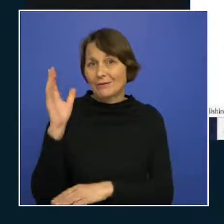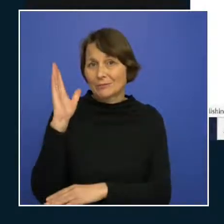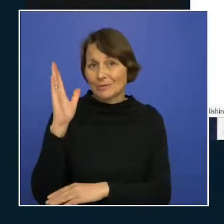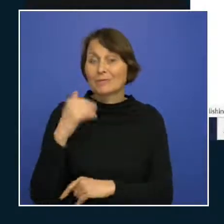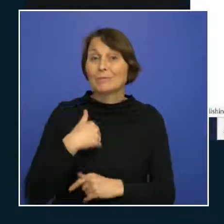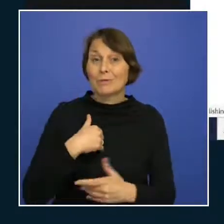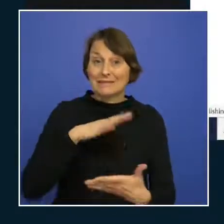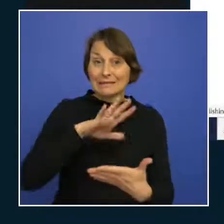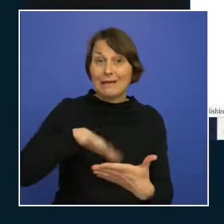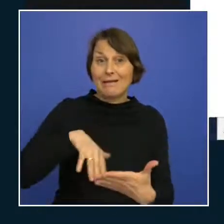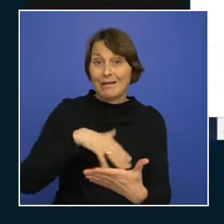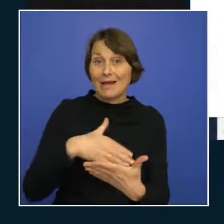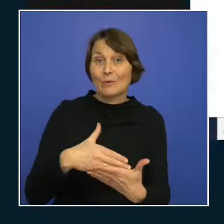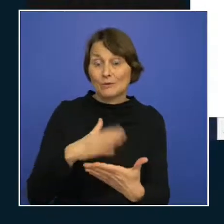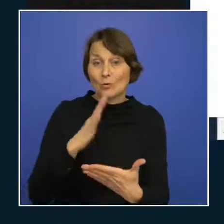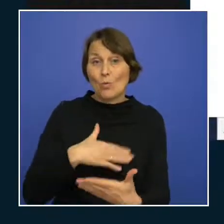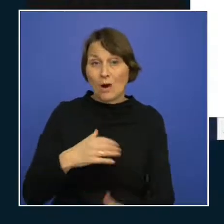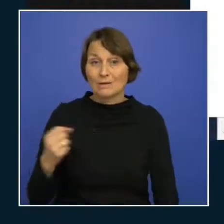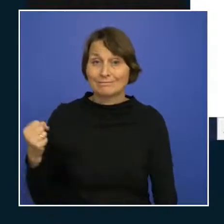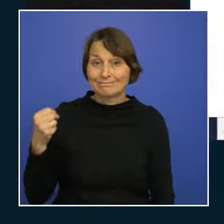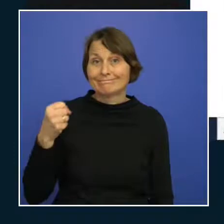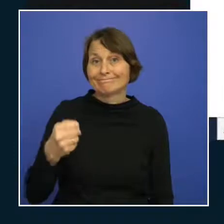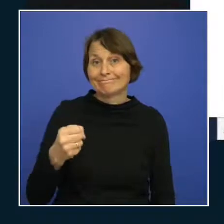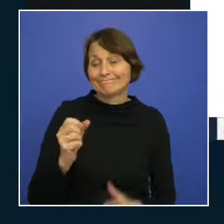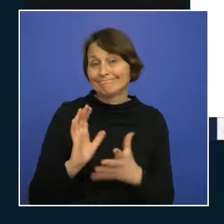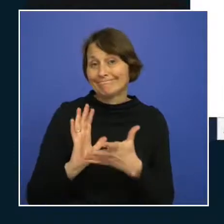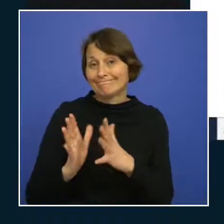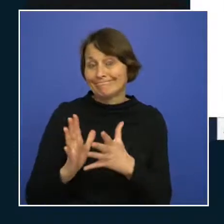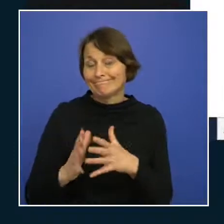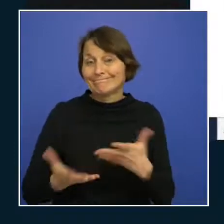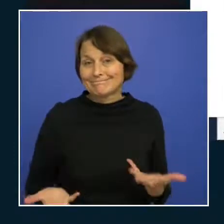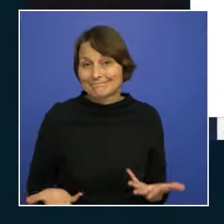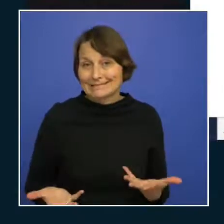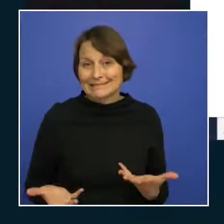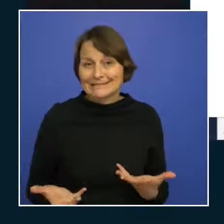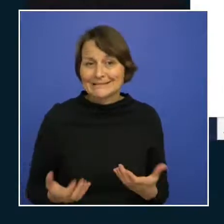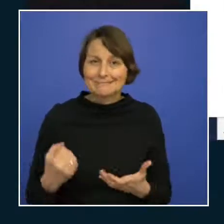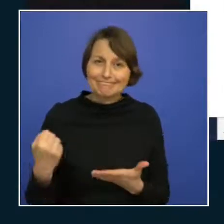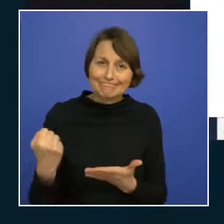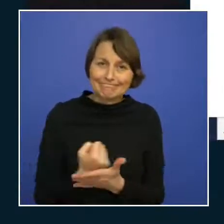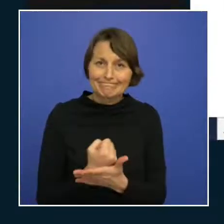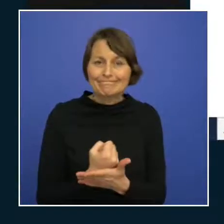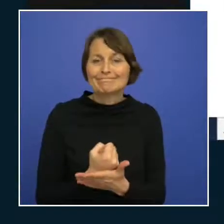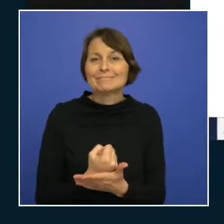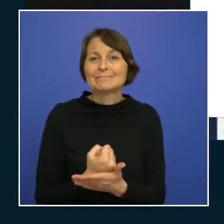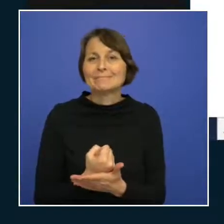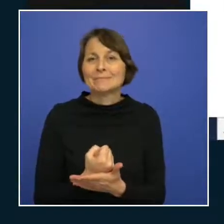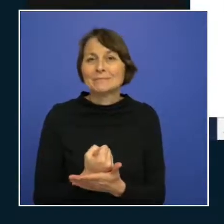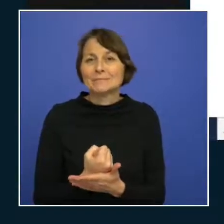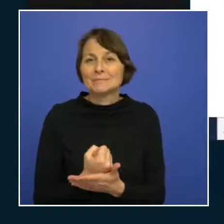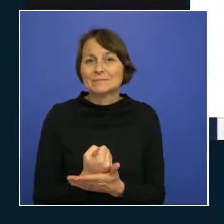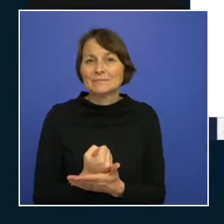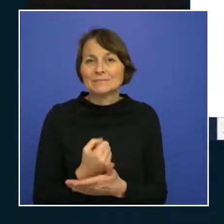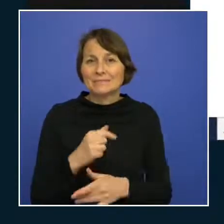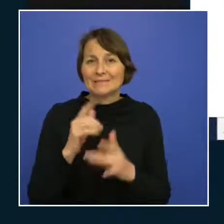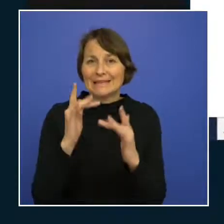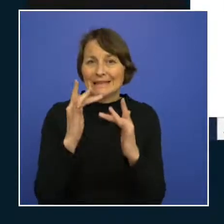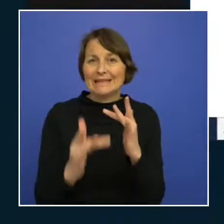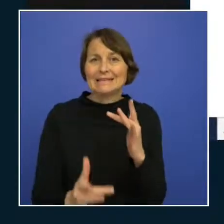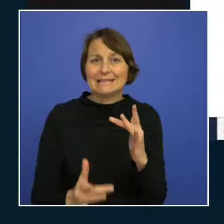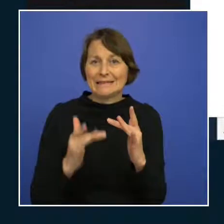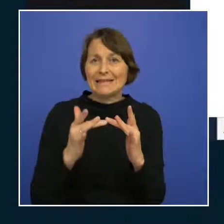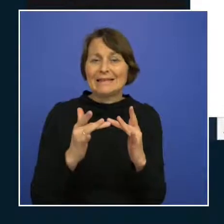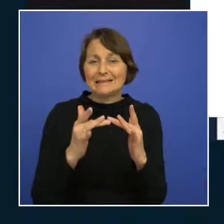well. Exactly. Yeah, so it was a little bit unfortunate. The internet connectivity is kind